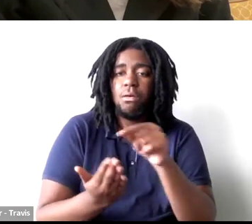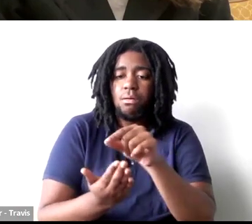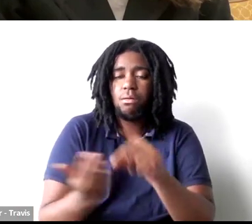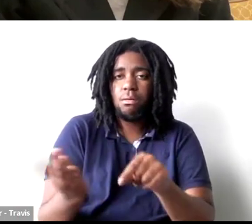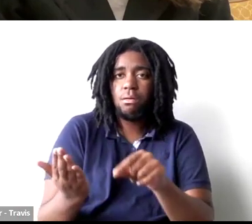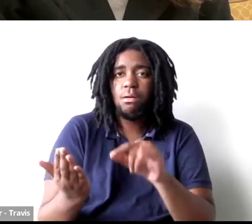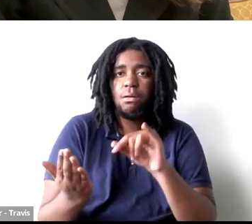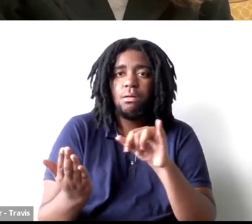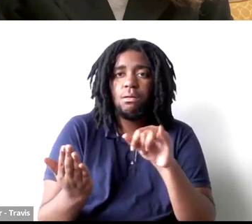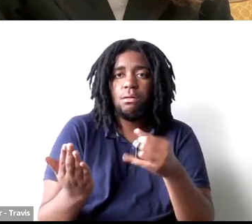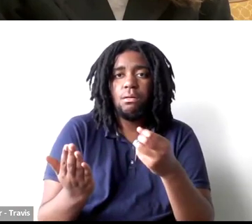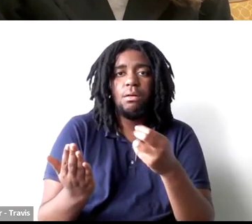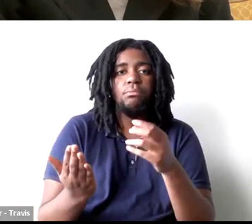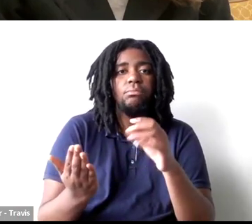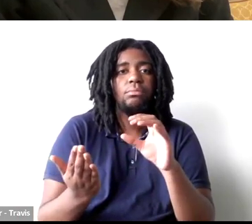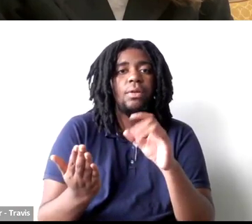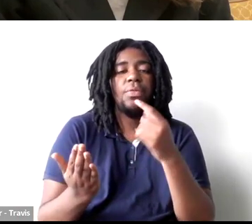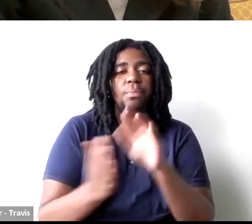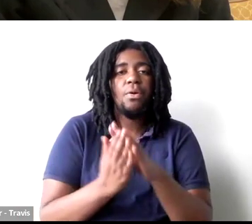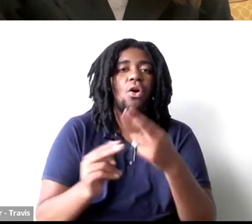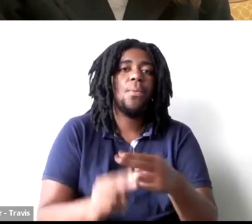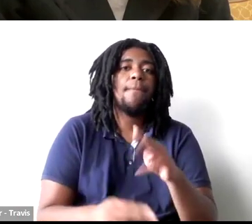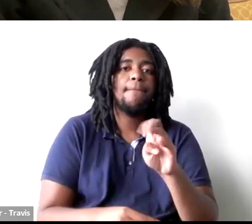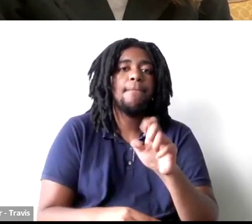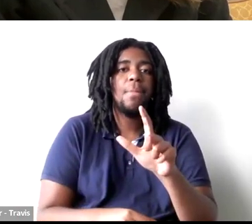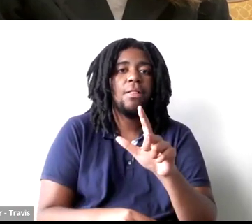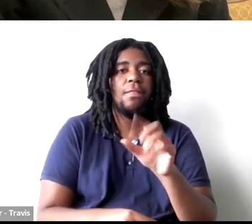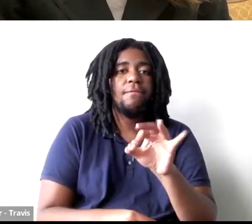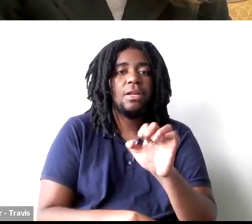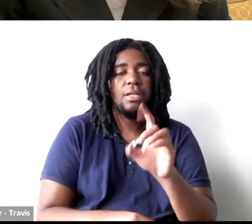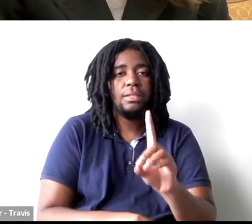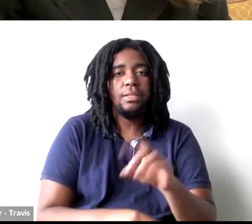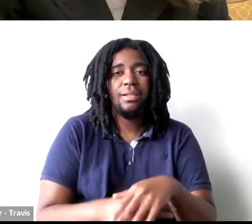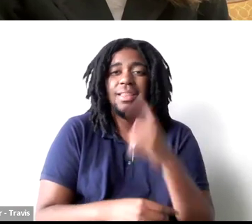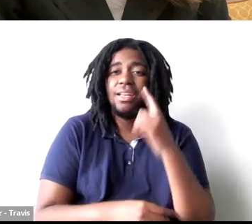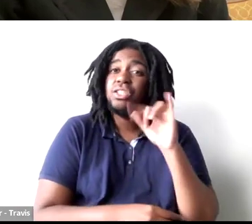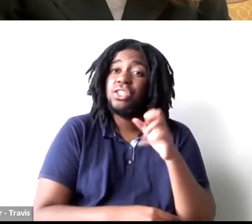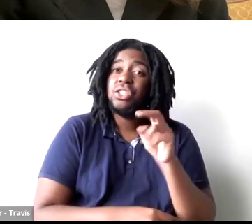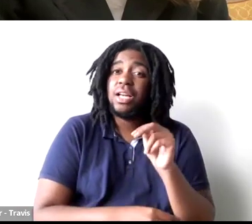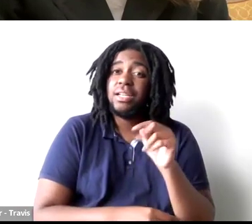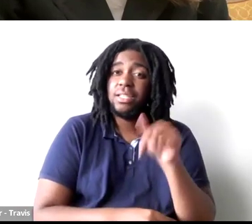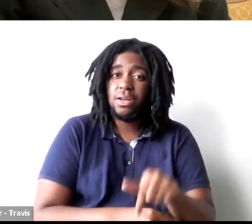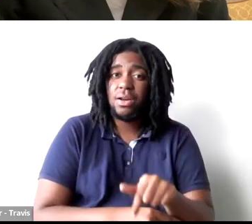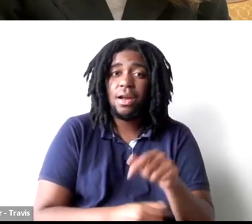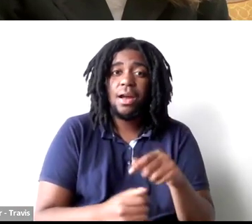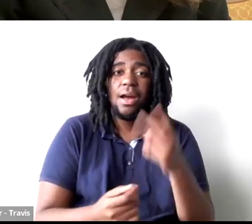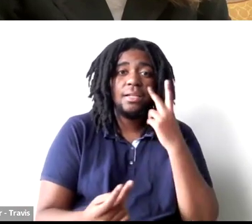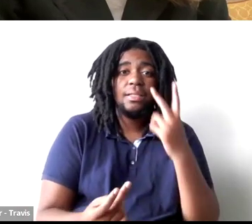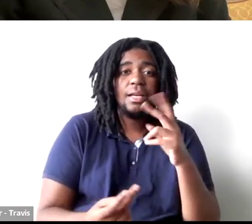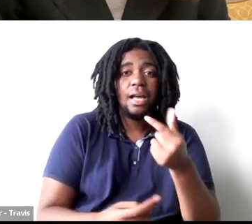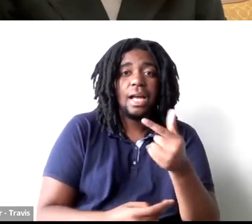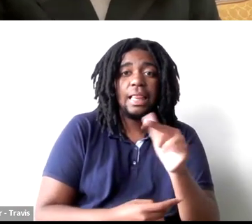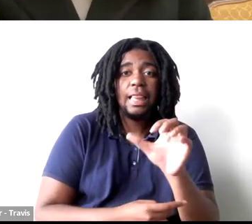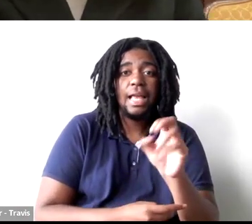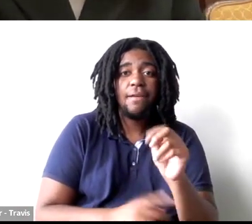called Belfield. And I think that Joan is with us. I also see Glenn Muschio from Drexel University. They've